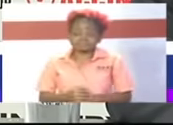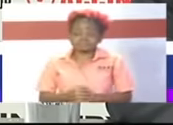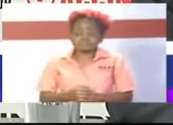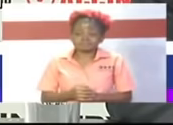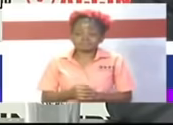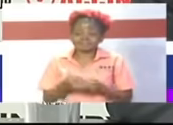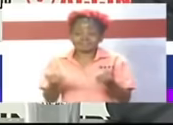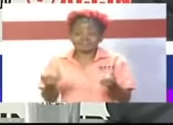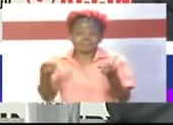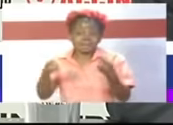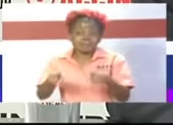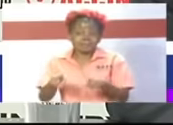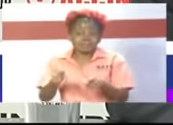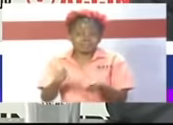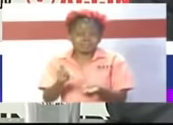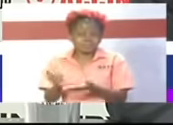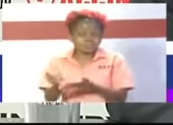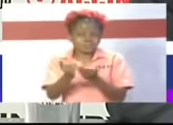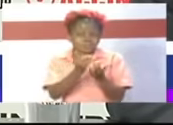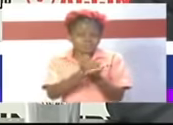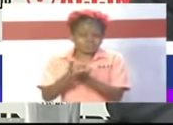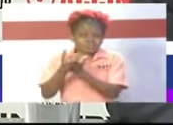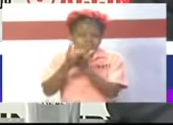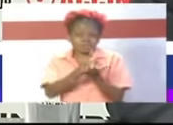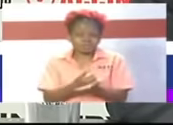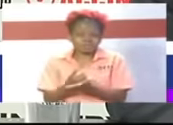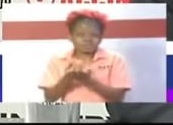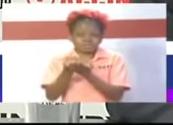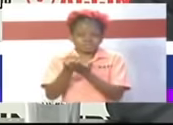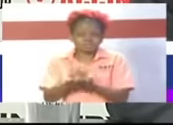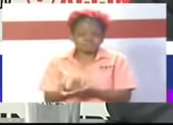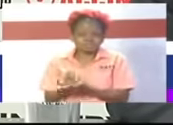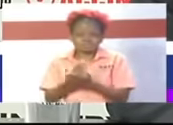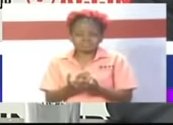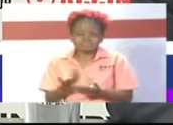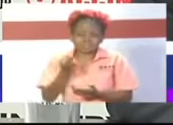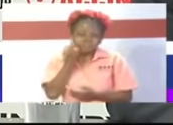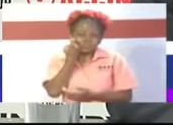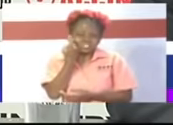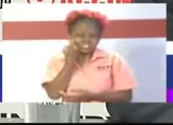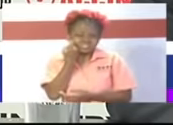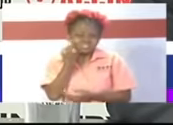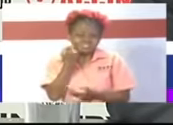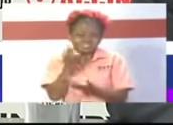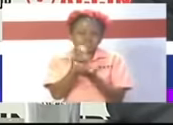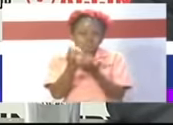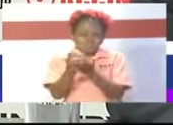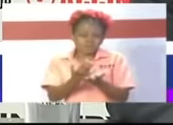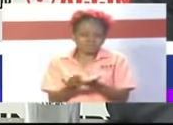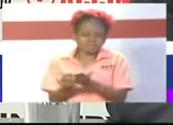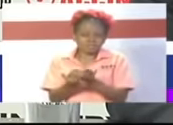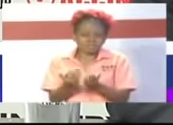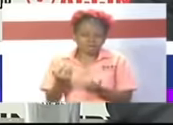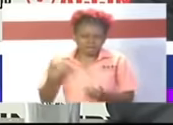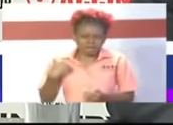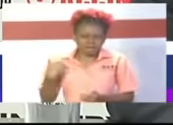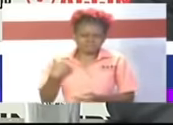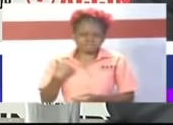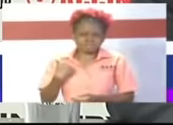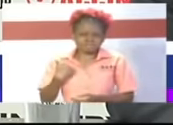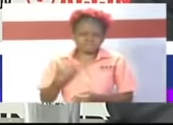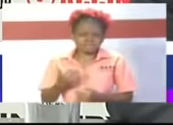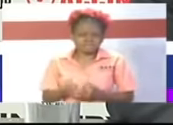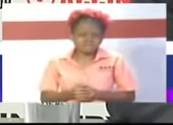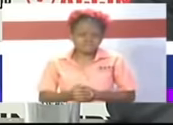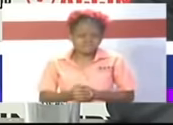how many days ago? 2 or 3, not very many. Diwali was relatively recent. The impact of any sort of